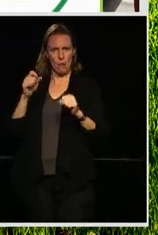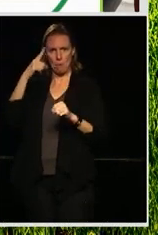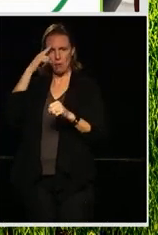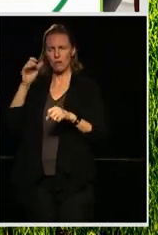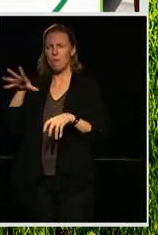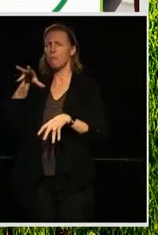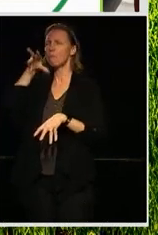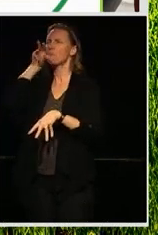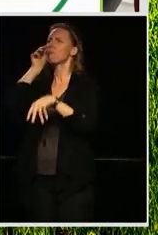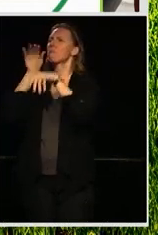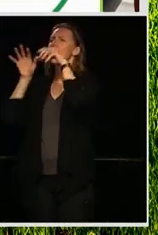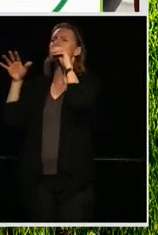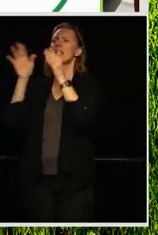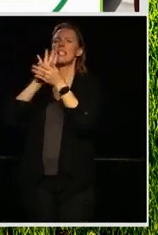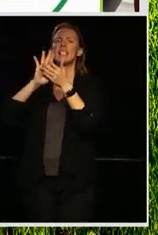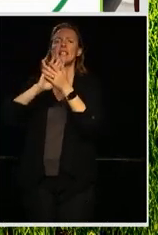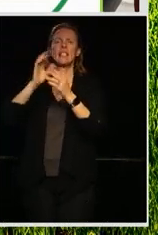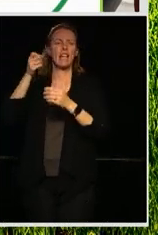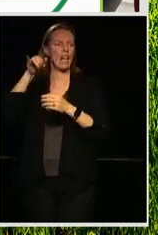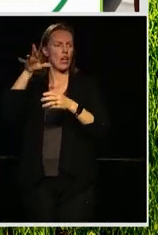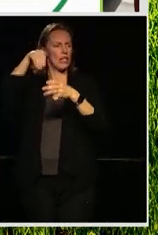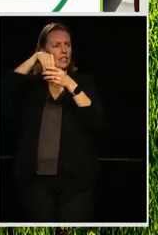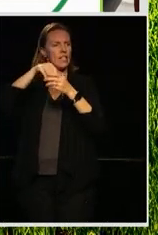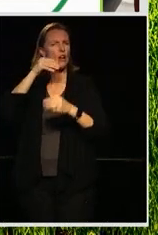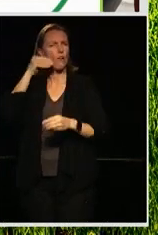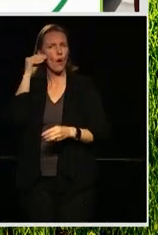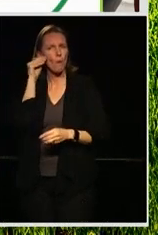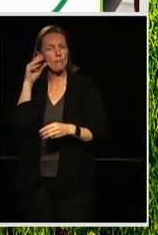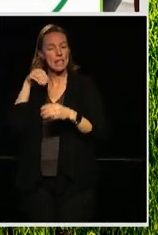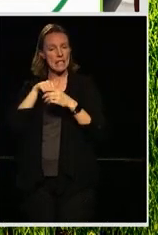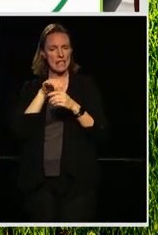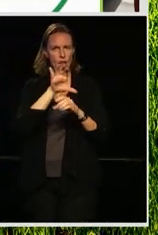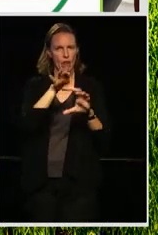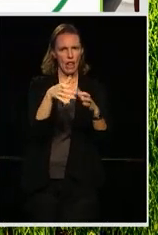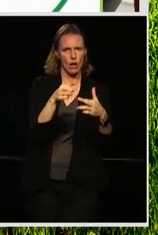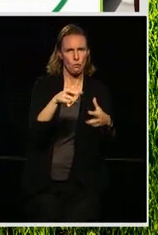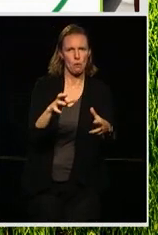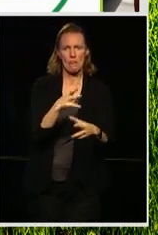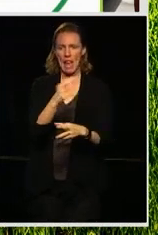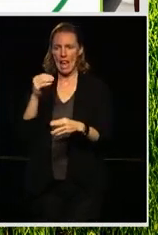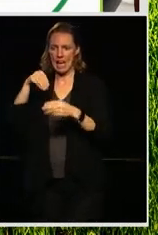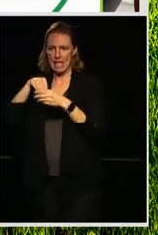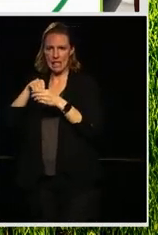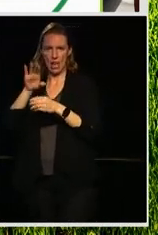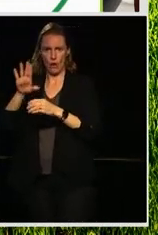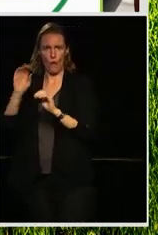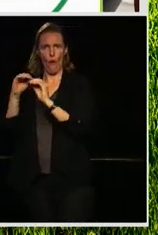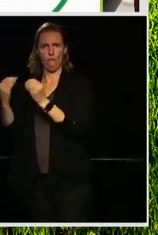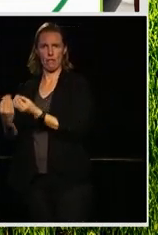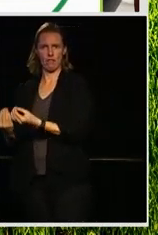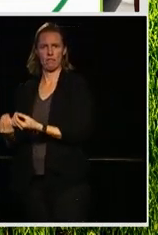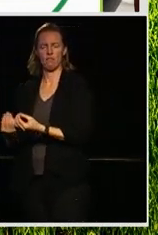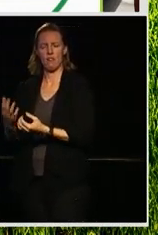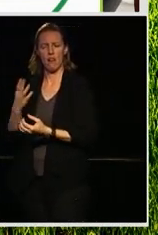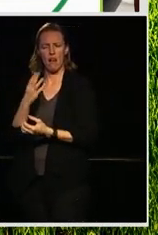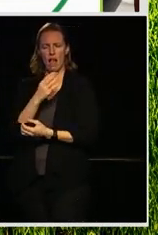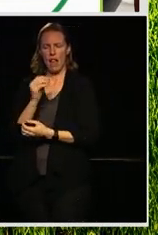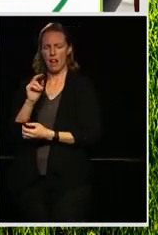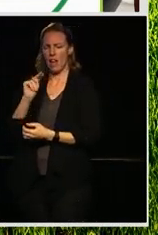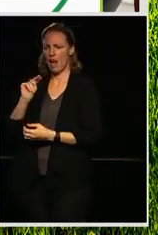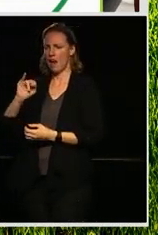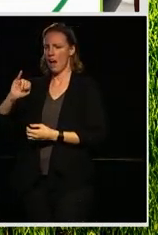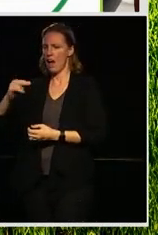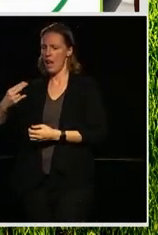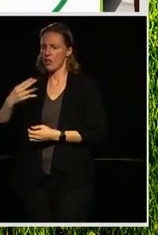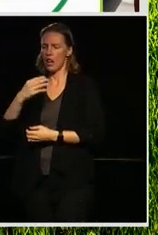breathing cleaner air inside of your homes, inside of your classrooms, and inside of your offices. And NIH